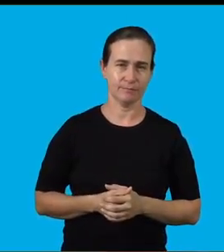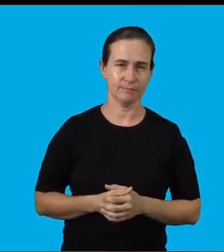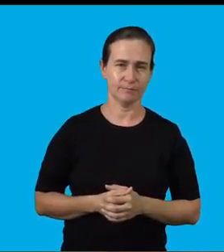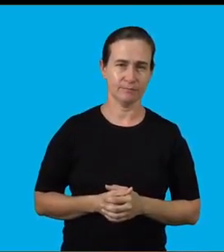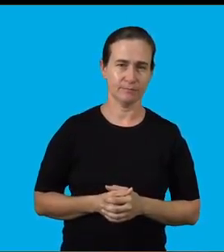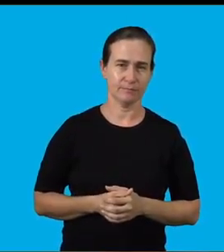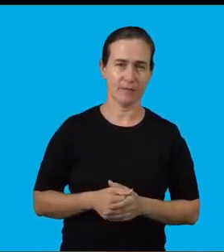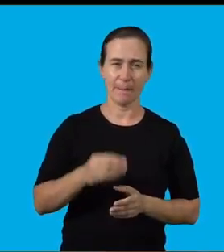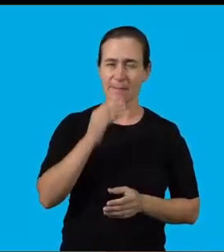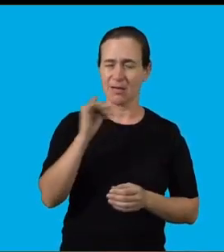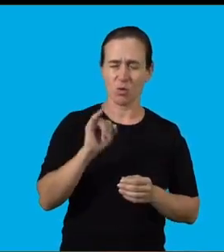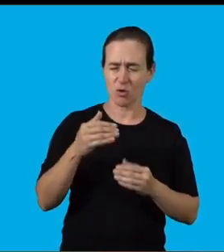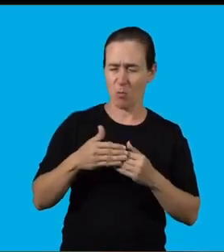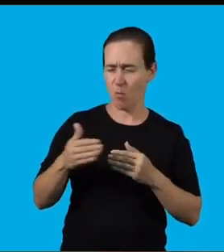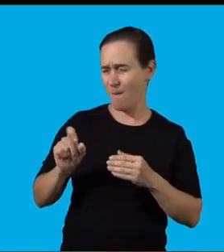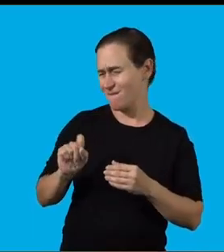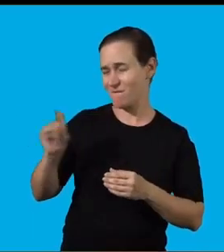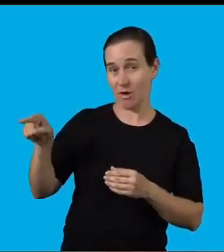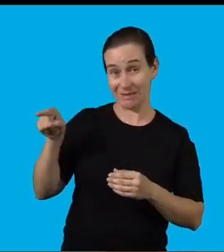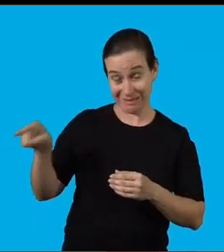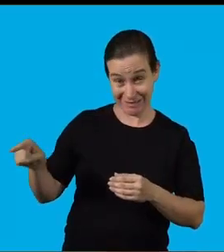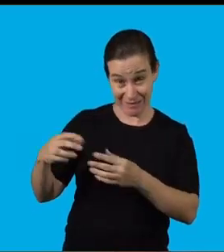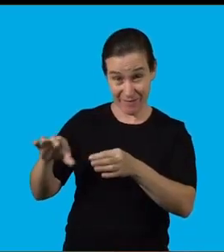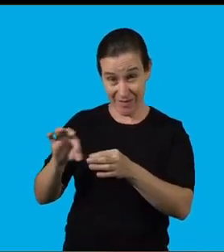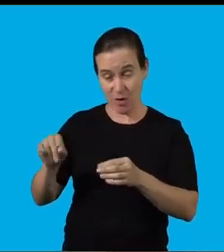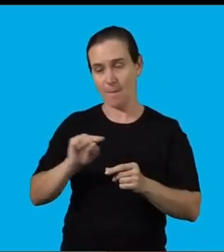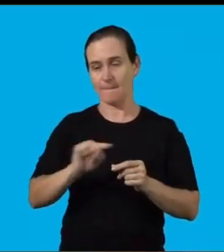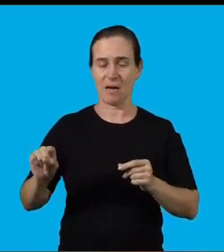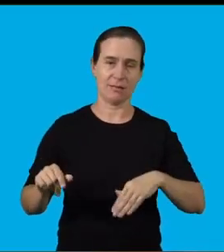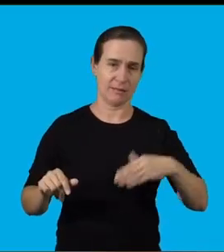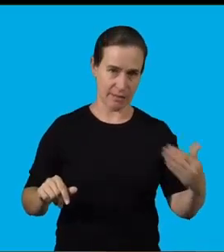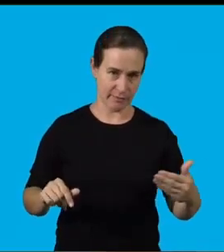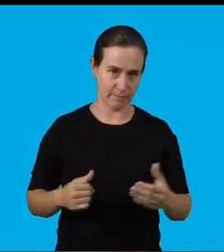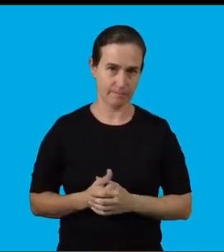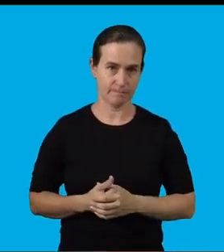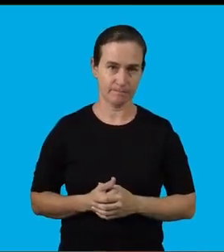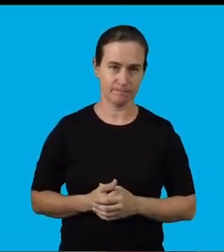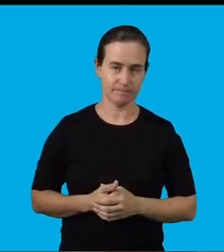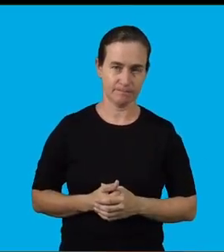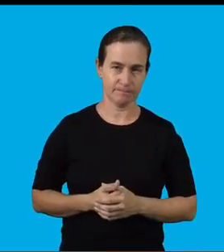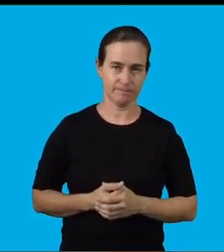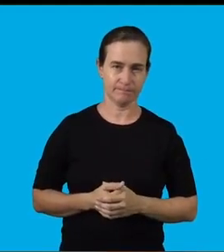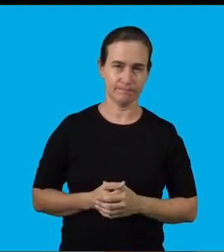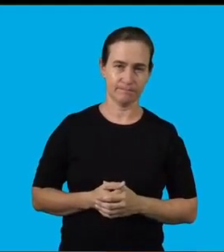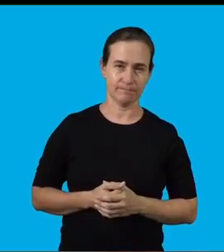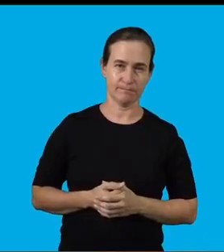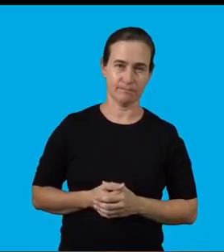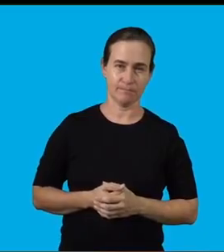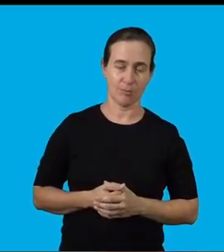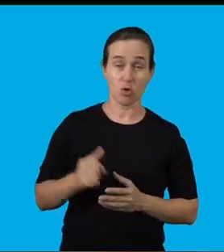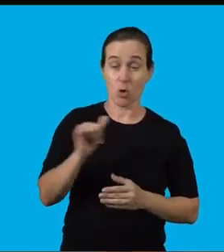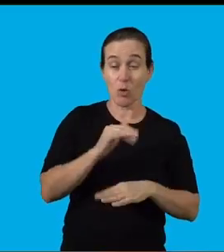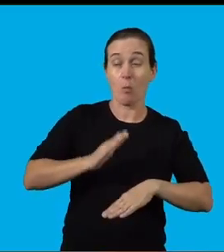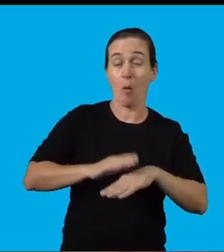the furthest coordinate is on your right, it's that value minus the one on the left. Okay, so we need to find